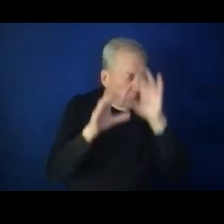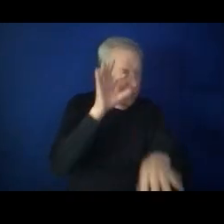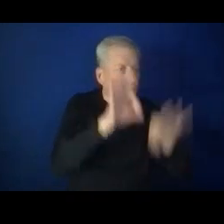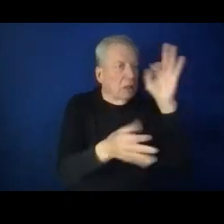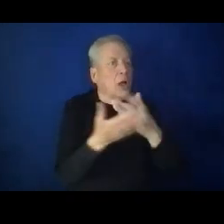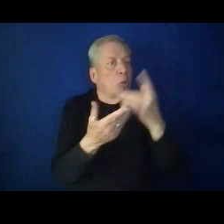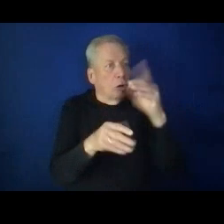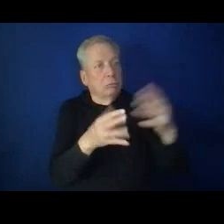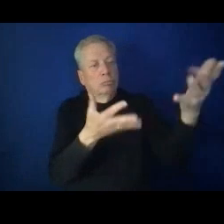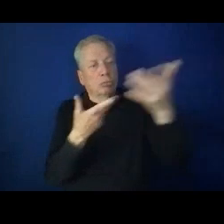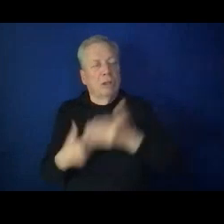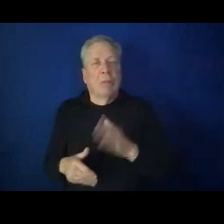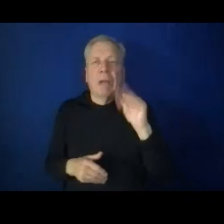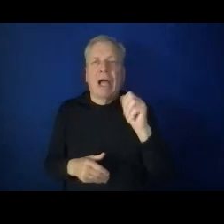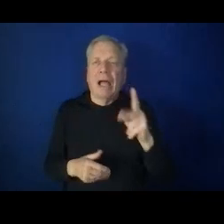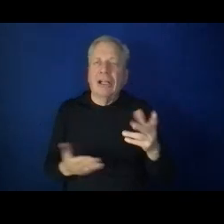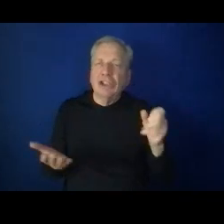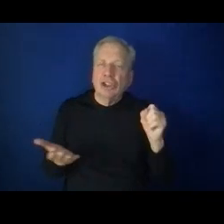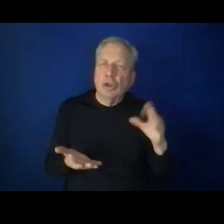them back. So